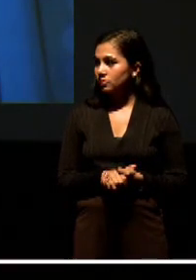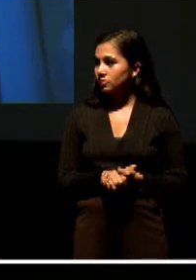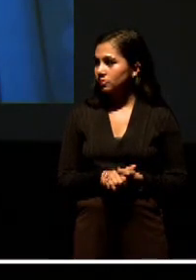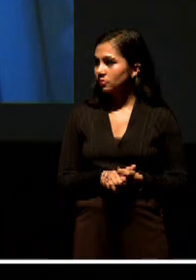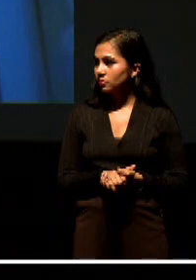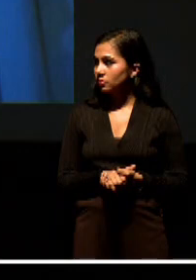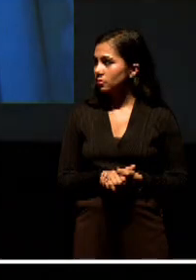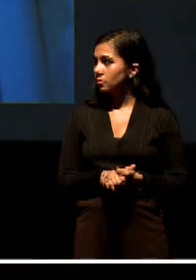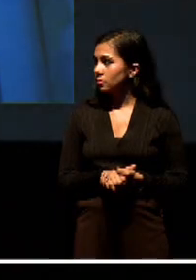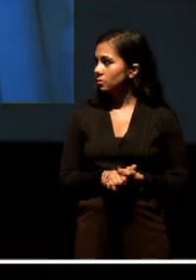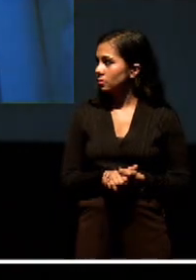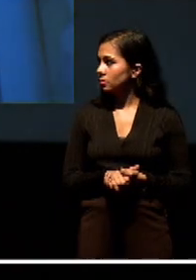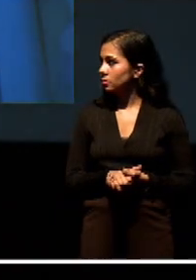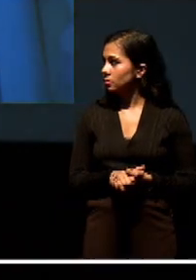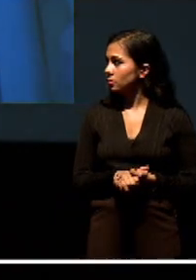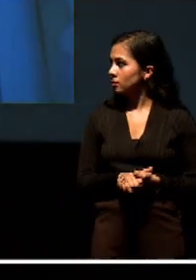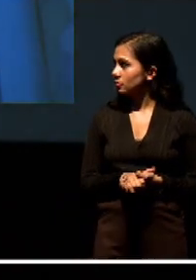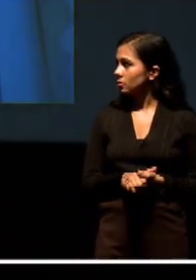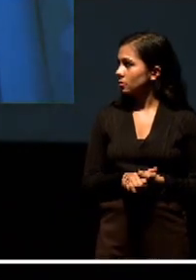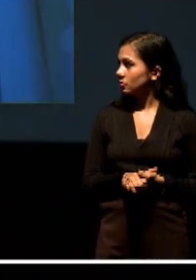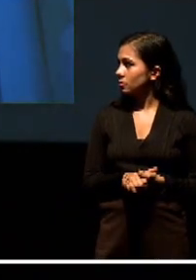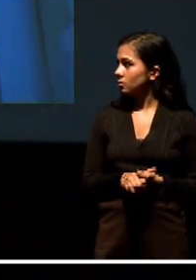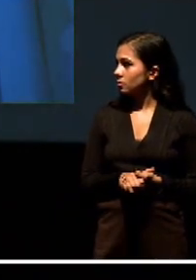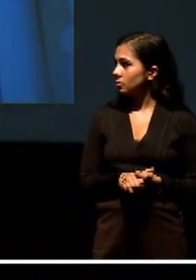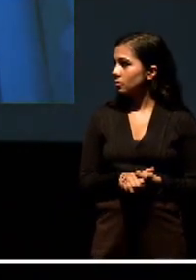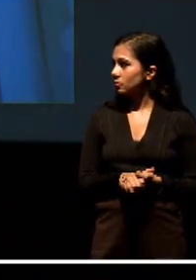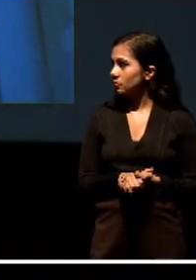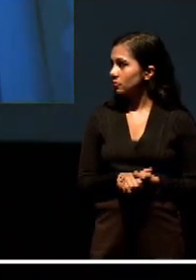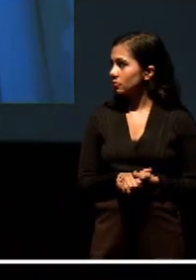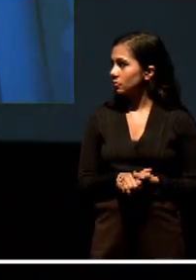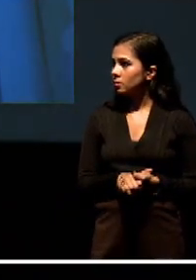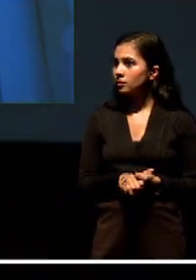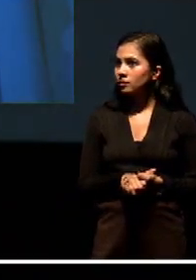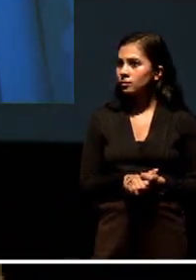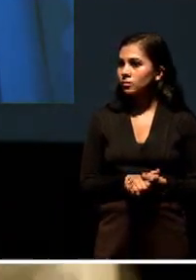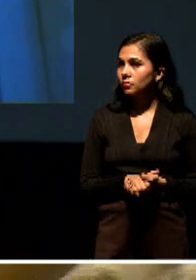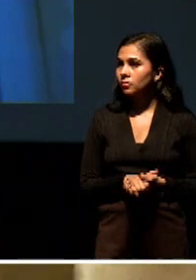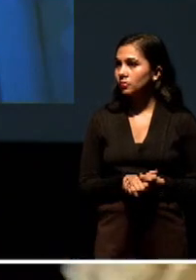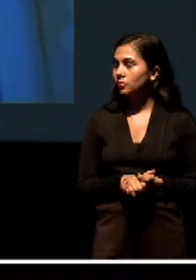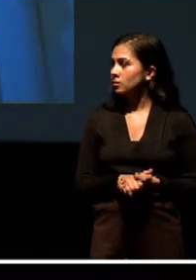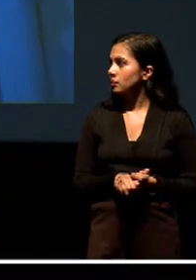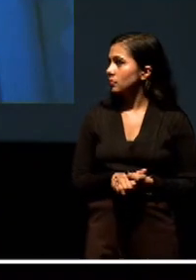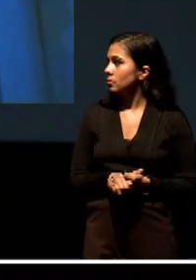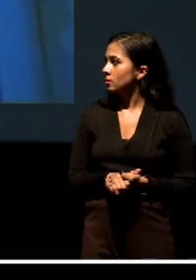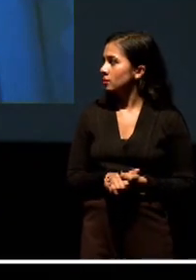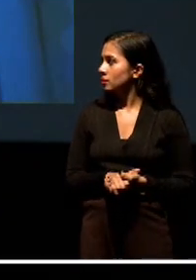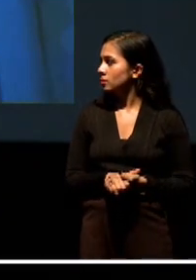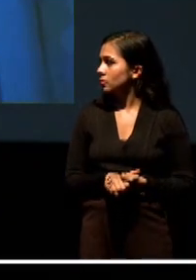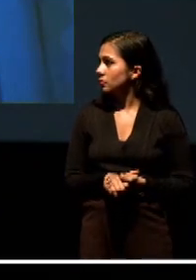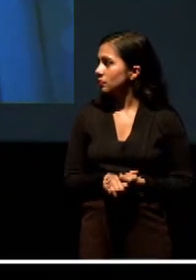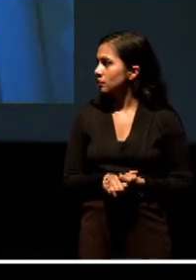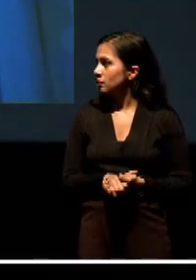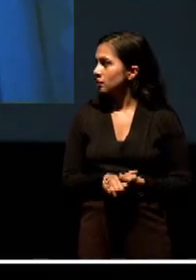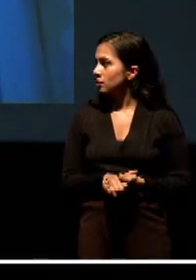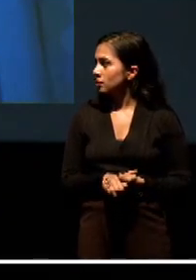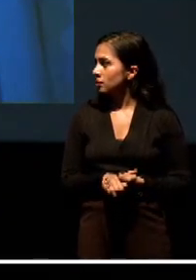Uh, yeah, he says he can speak without. Can you hear him? Or we do? Yeah, we'll just rush